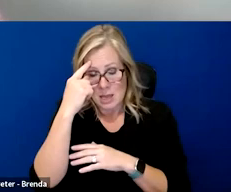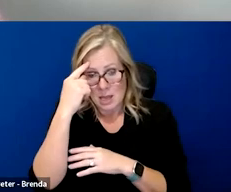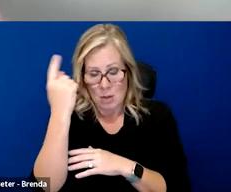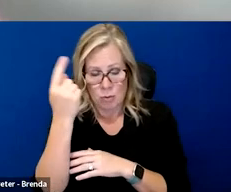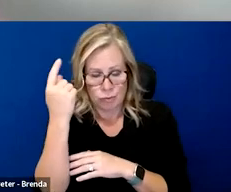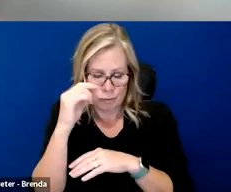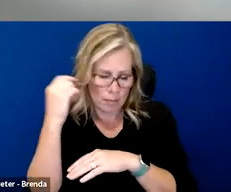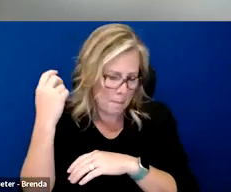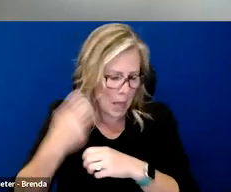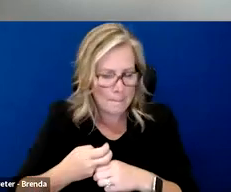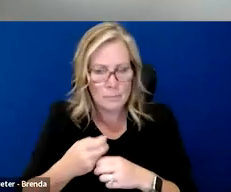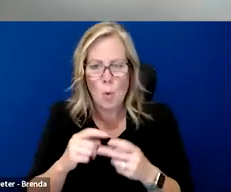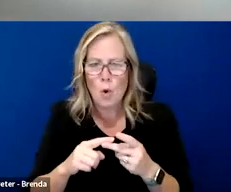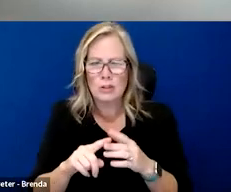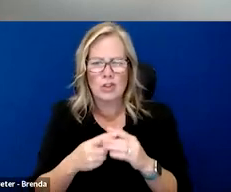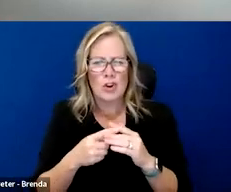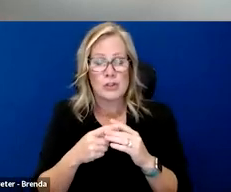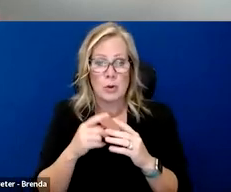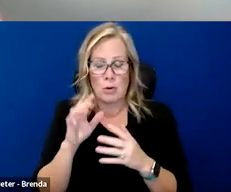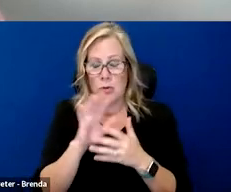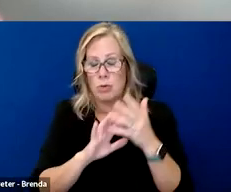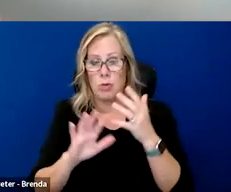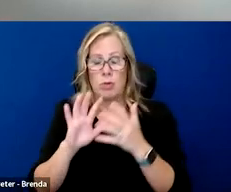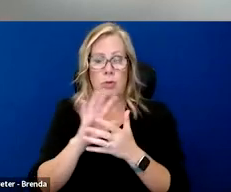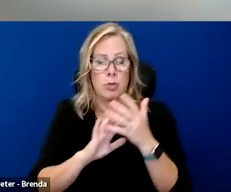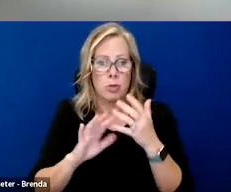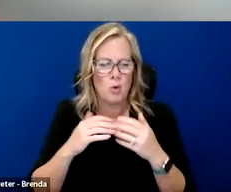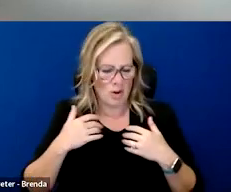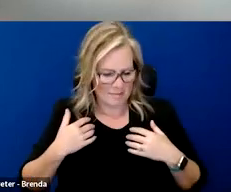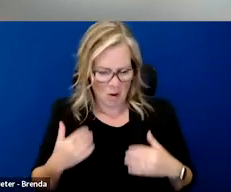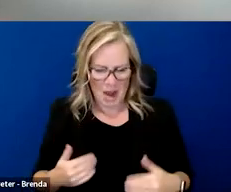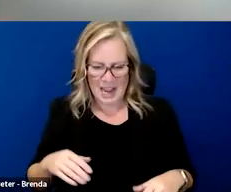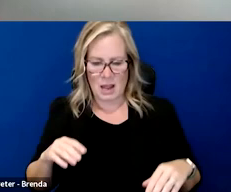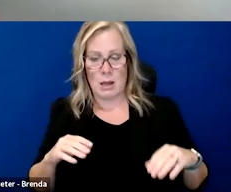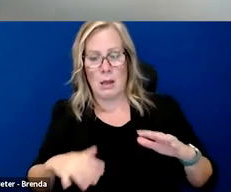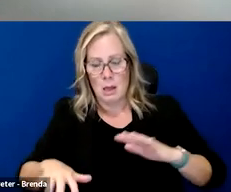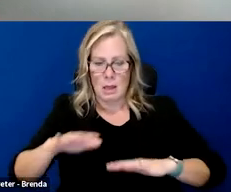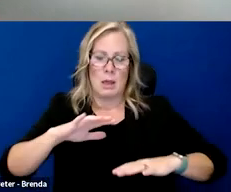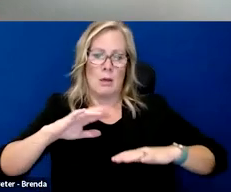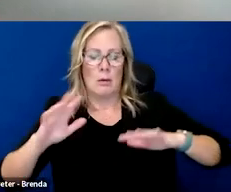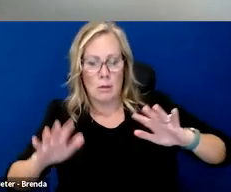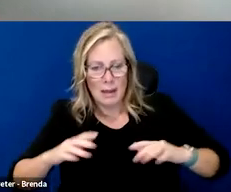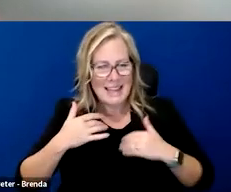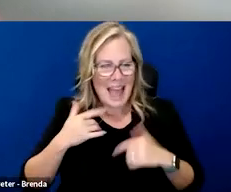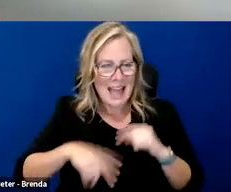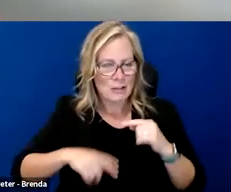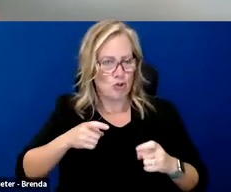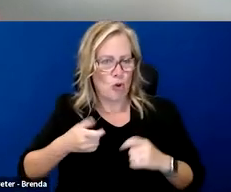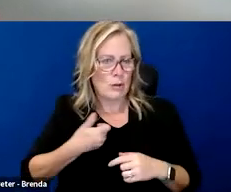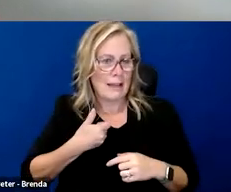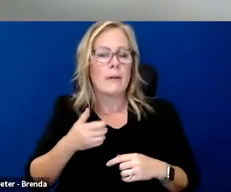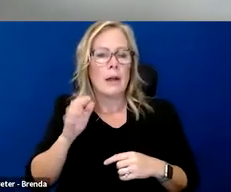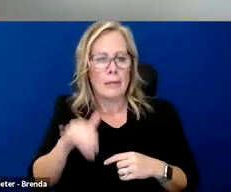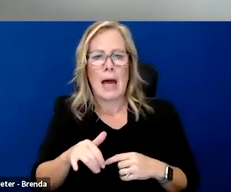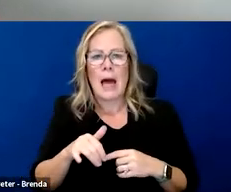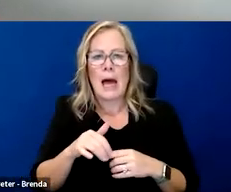of consciousness or confusion, being less coordinated, as a symptom, severe symptoms of heat illness. These